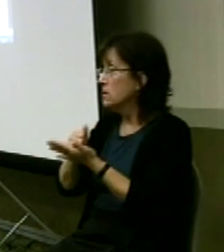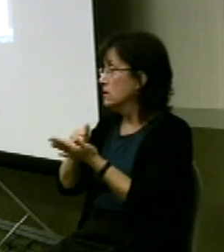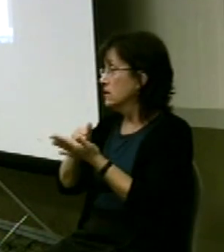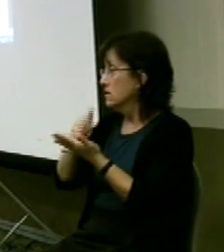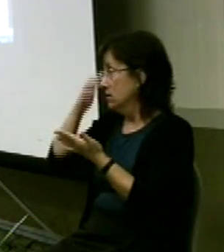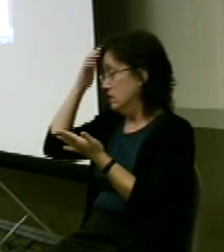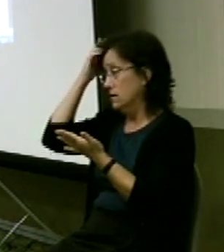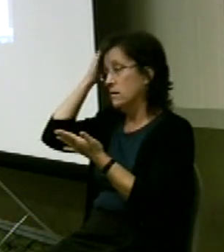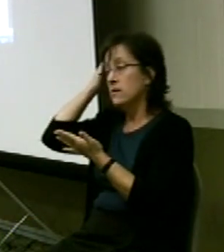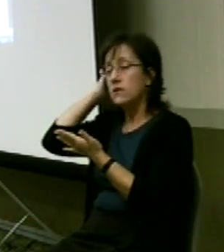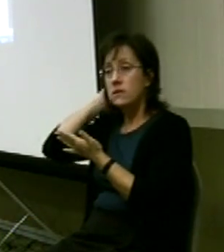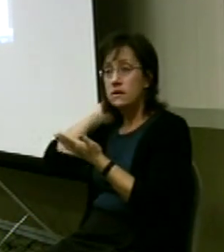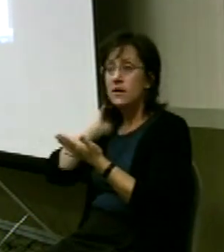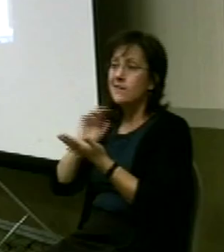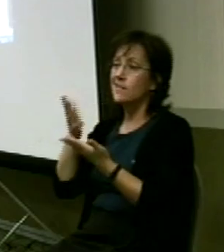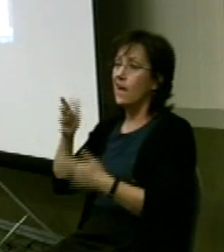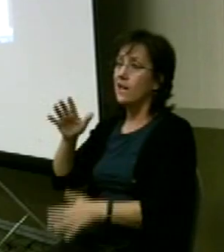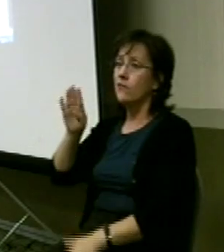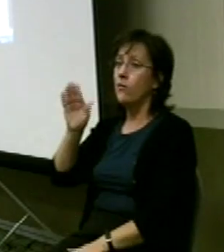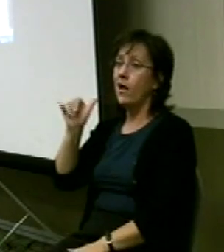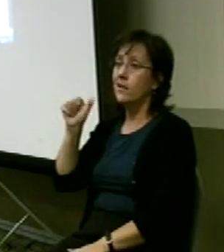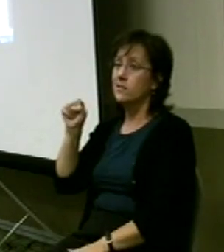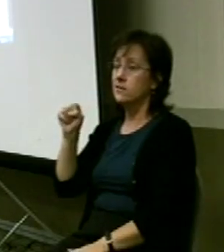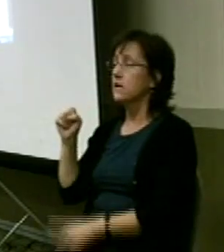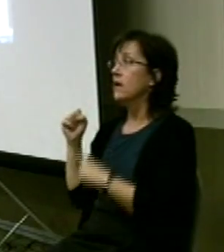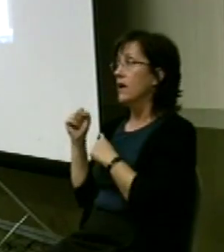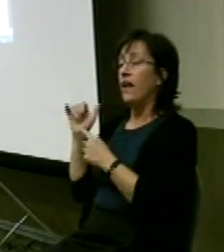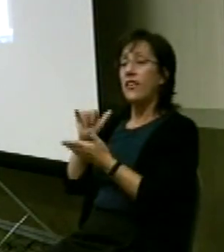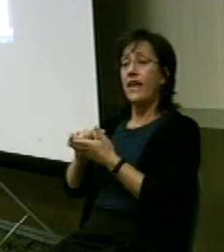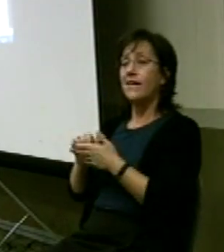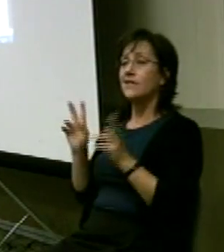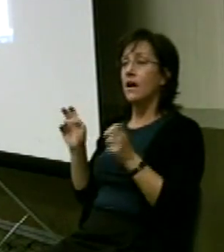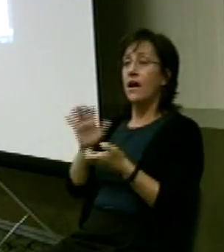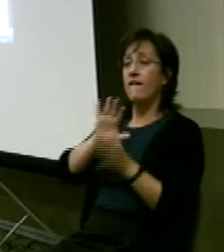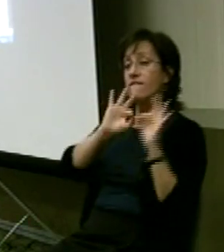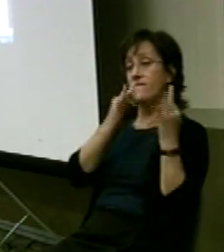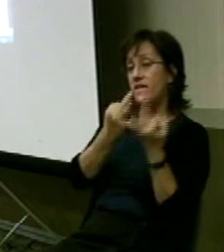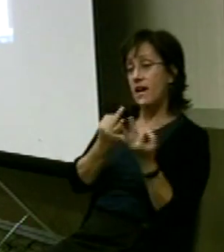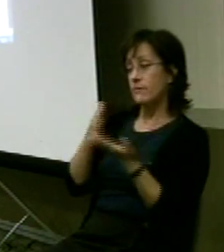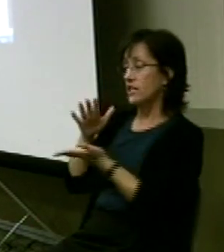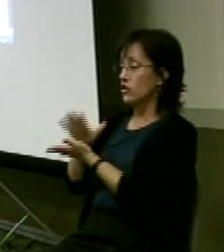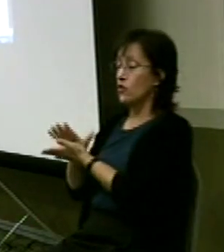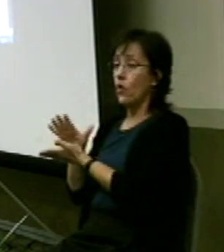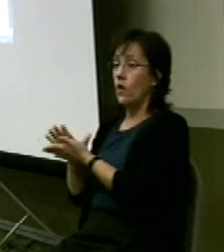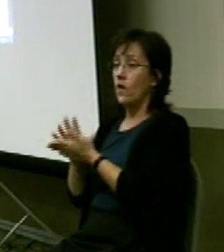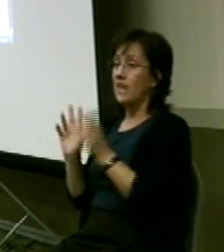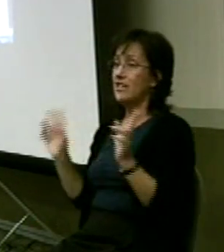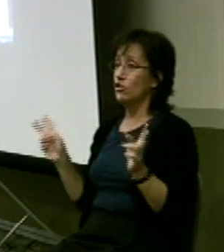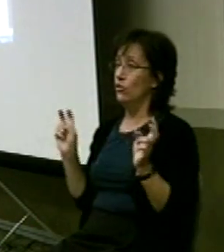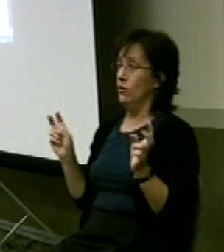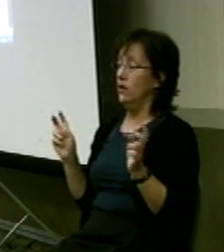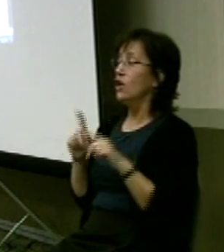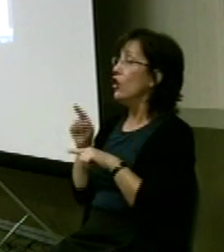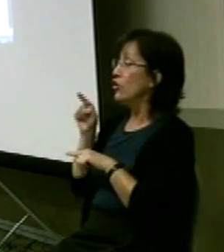is kind of biased. I know, because that's a family school issue, and you're just charting behavior. And when you chart